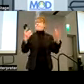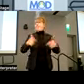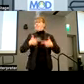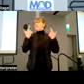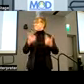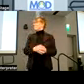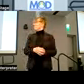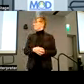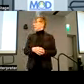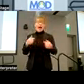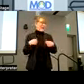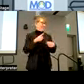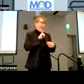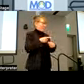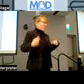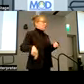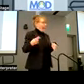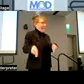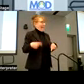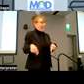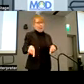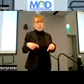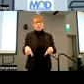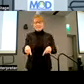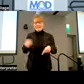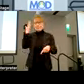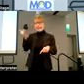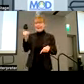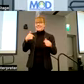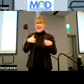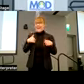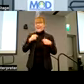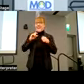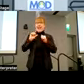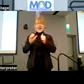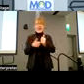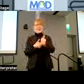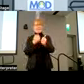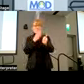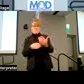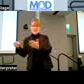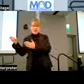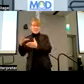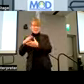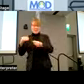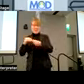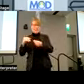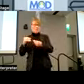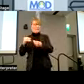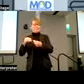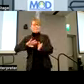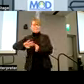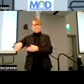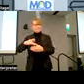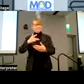shaking in my boots because I actually had a prepared speech and decided that what I would really like to do is speak from the heart.